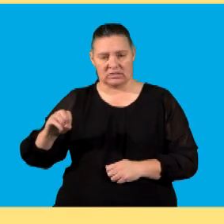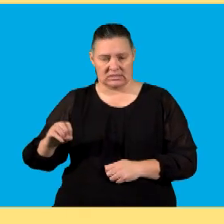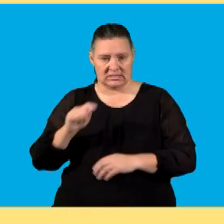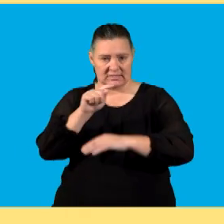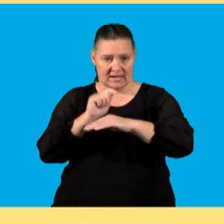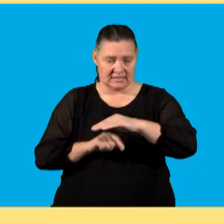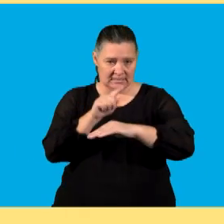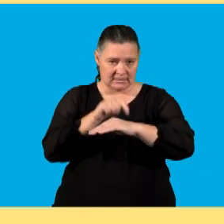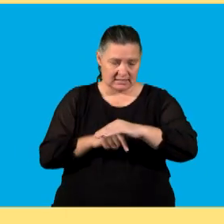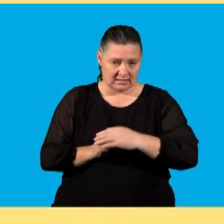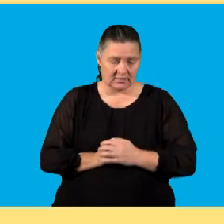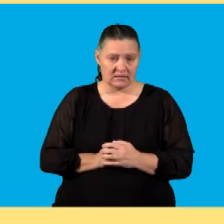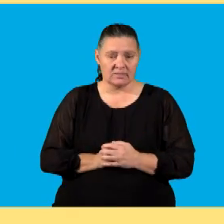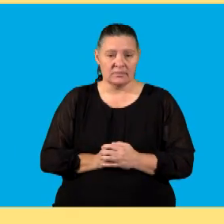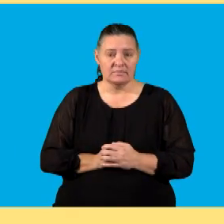124,000.